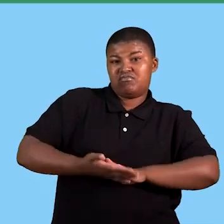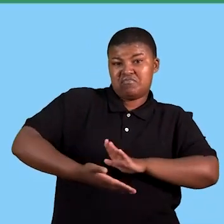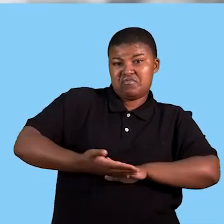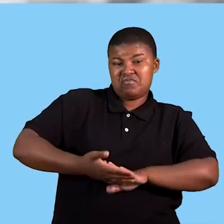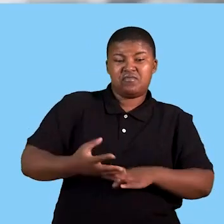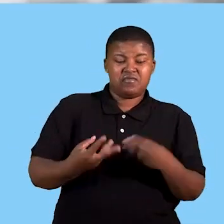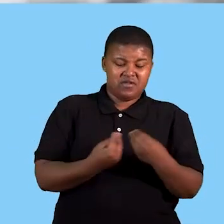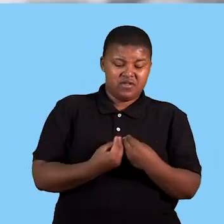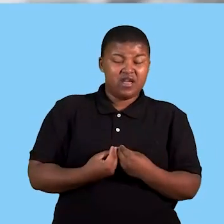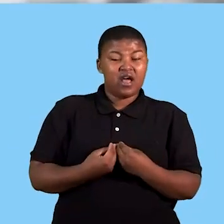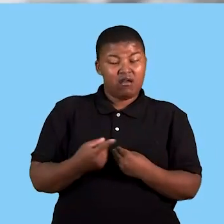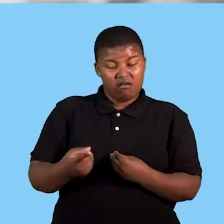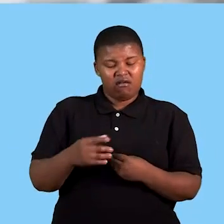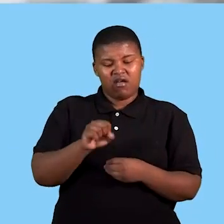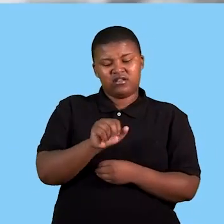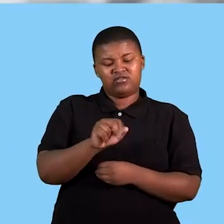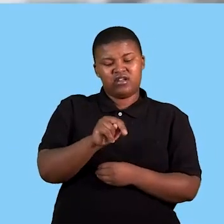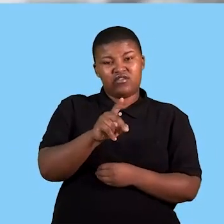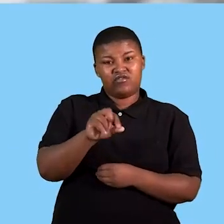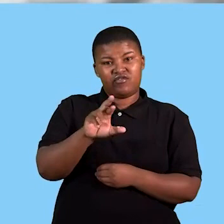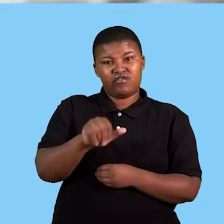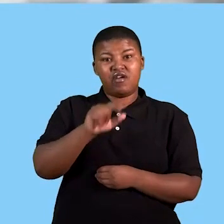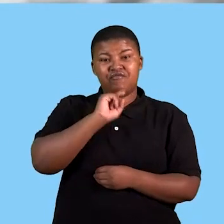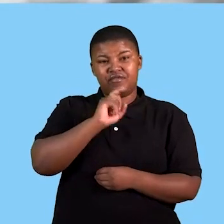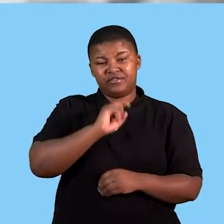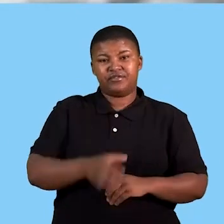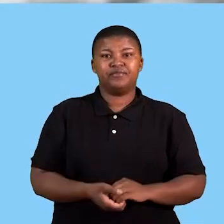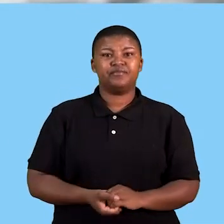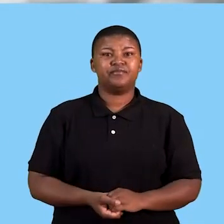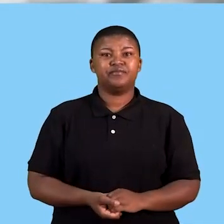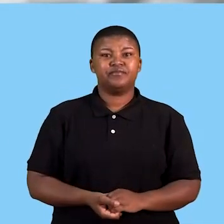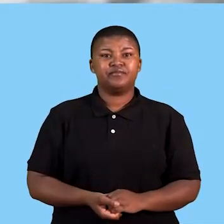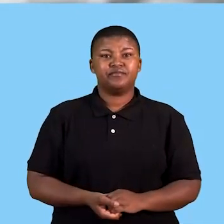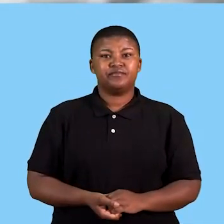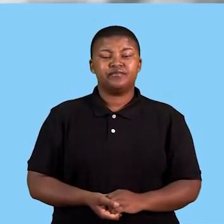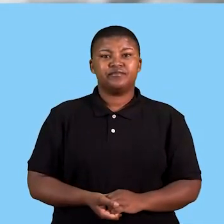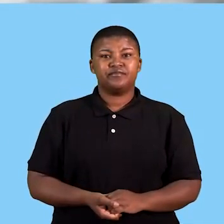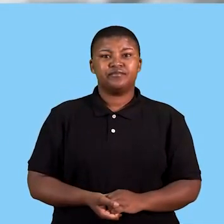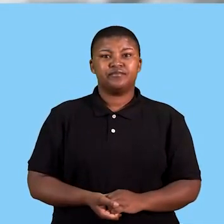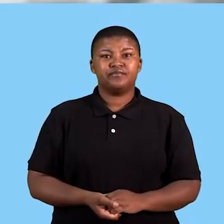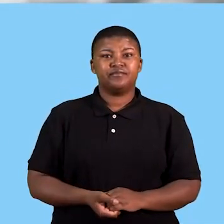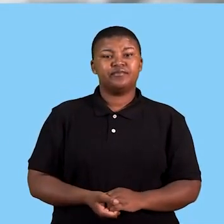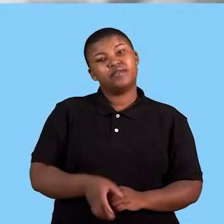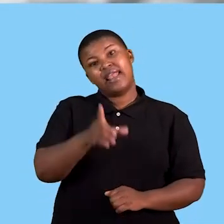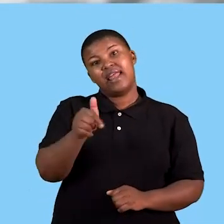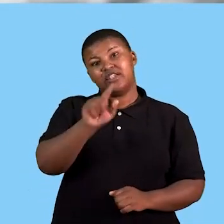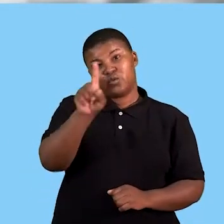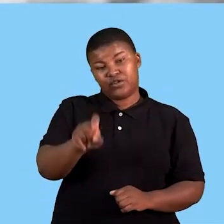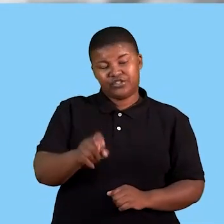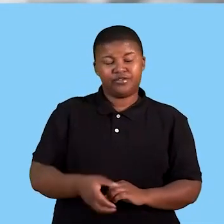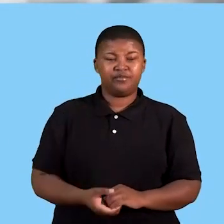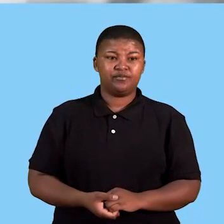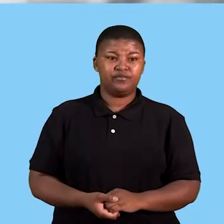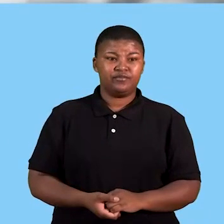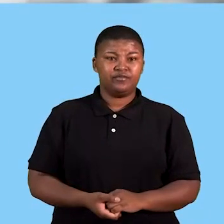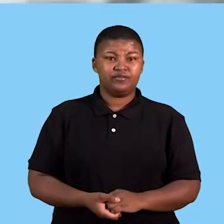factors Sandra used in this scenario. If we then again look at the next question, which will